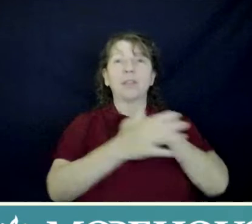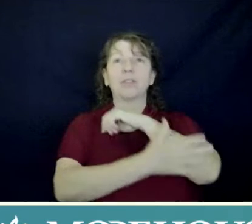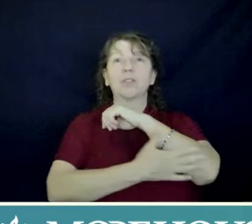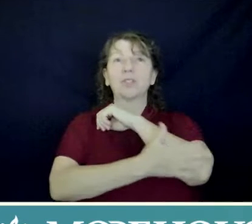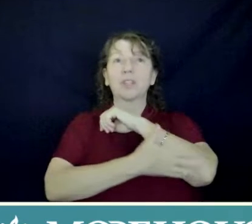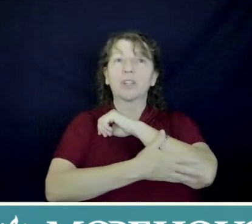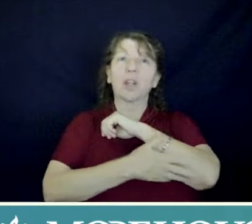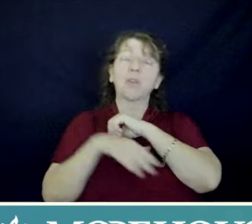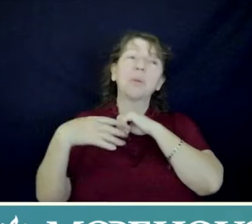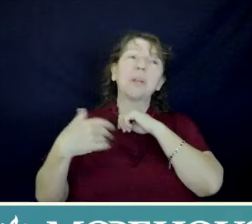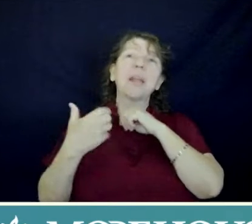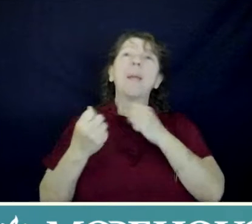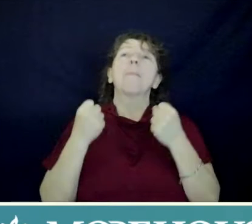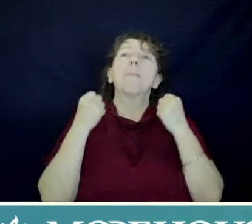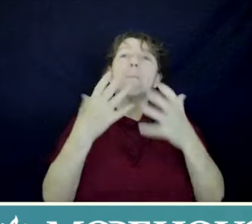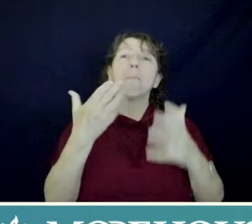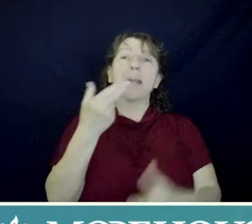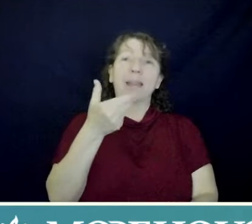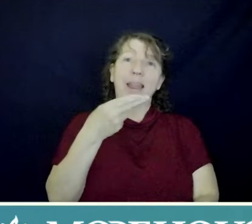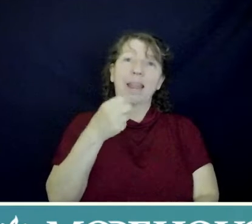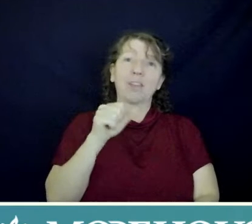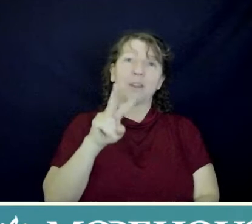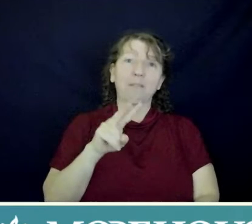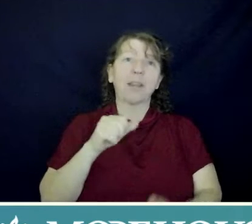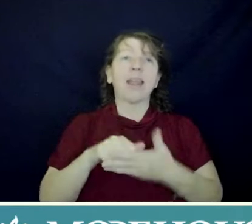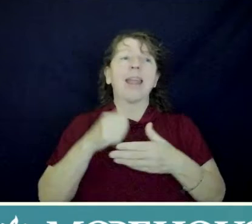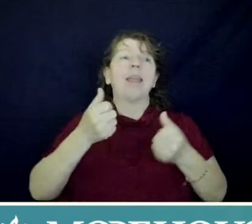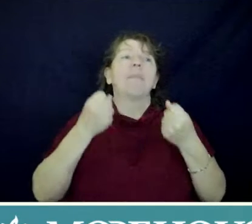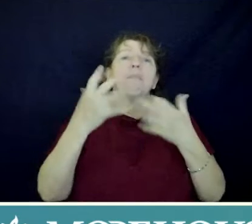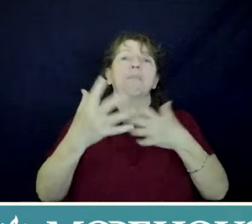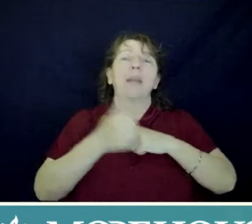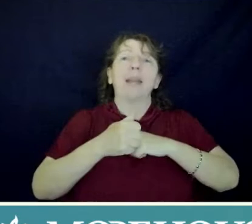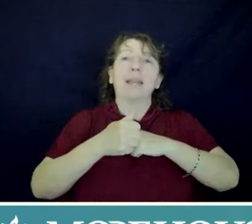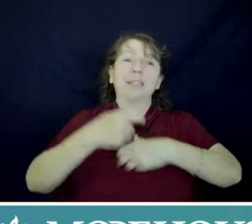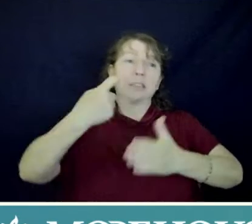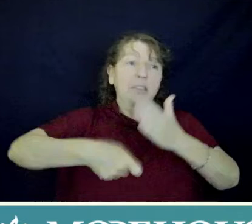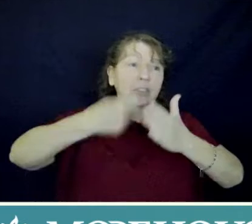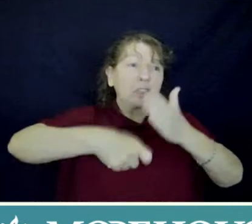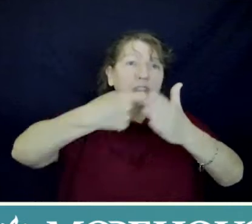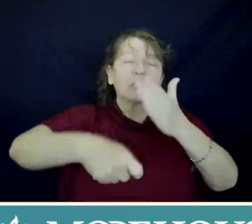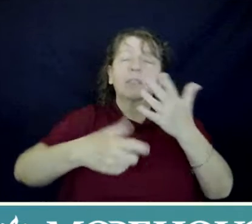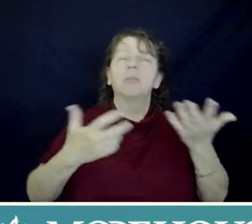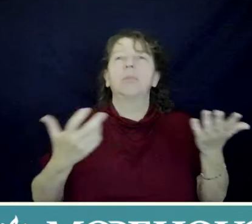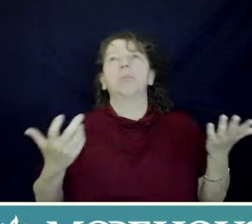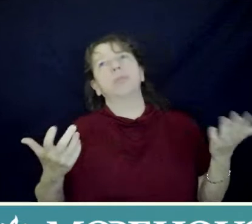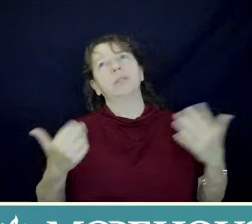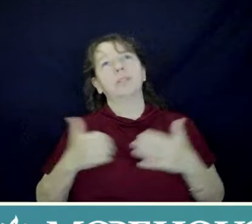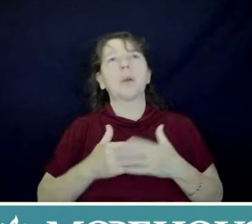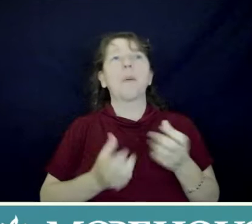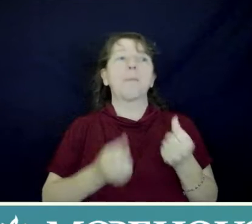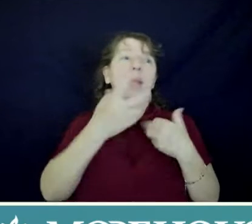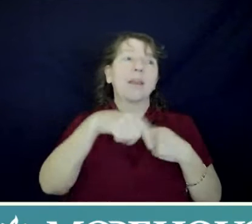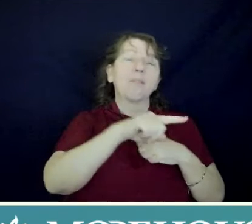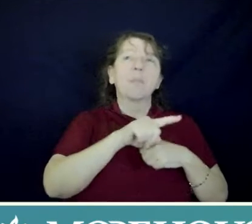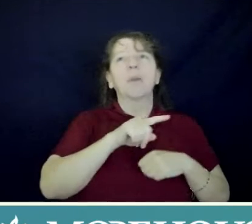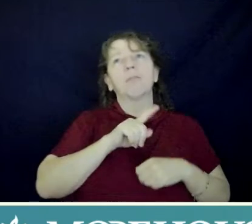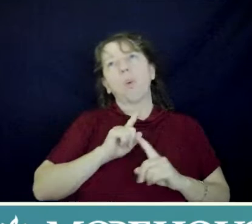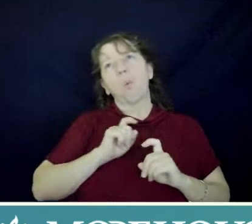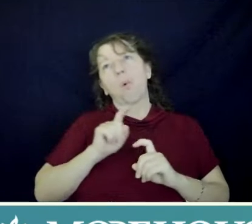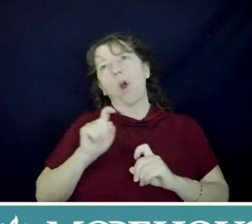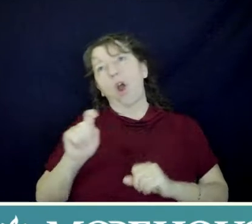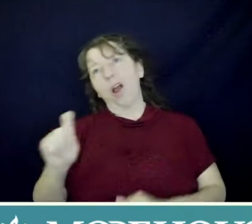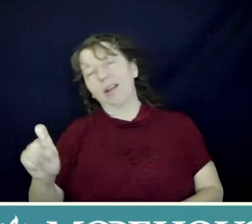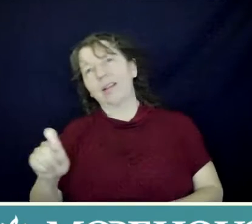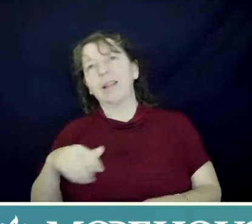to pay for transportation. So most of the time they have to walk to the health facility. And what we notice is during the